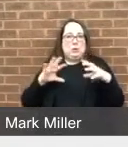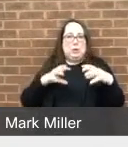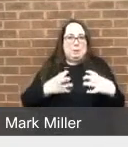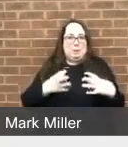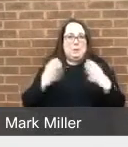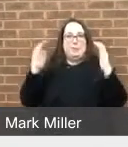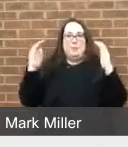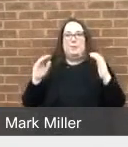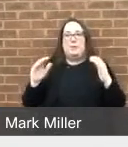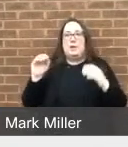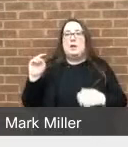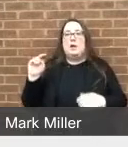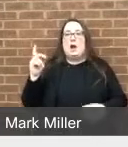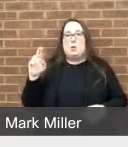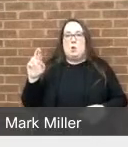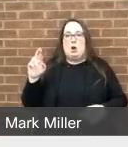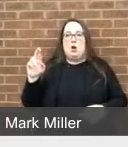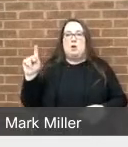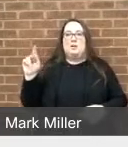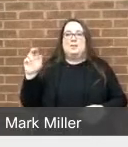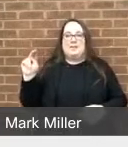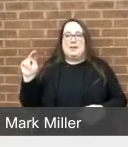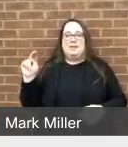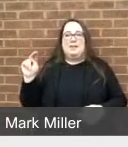Anwar Hassan, Senior Vice President.